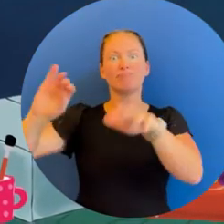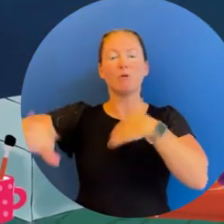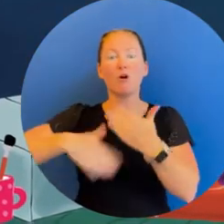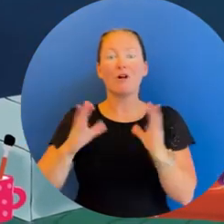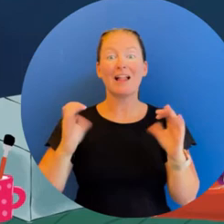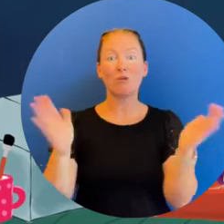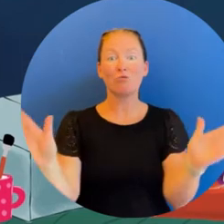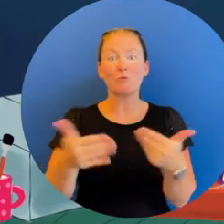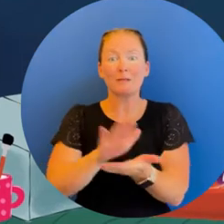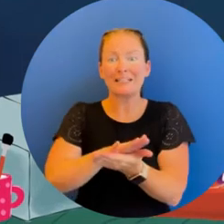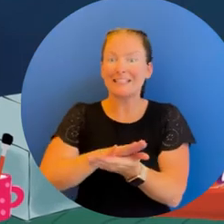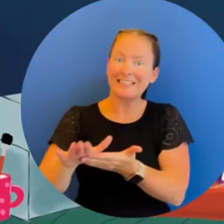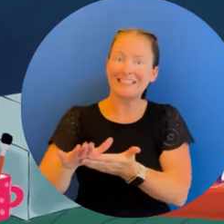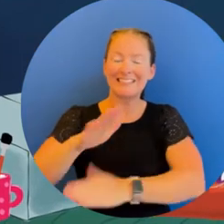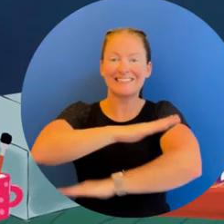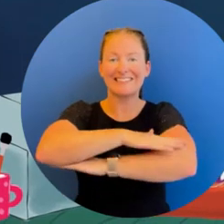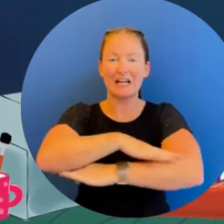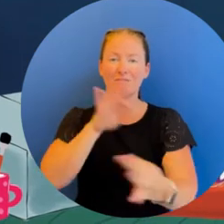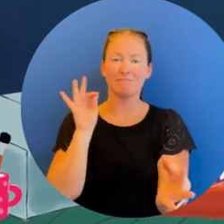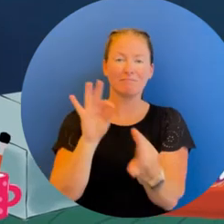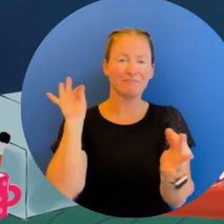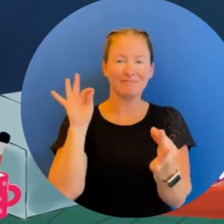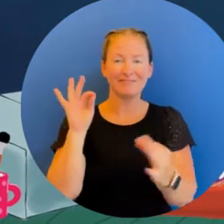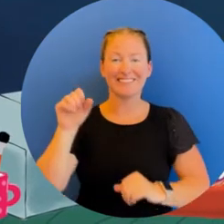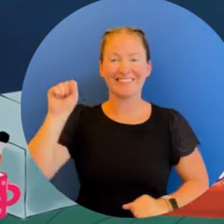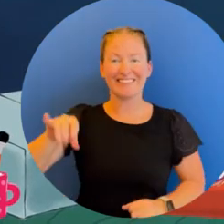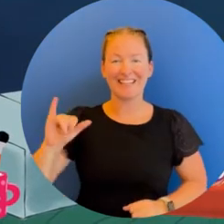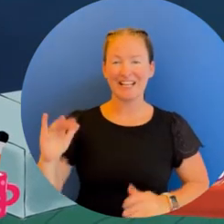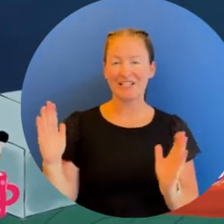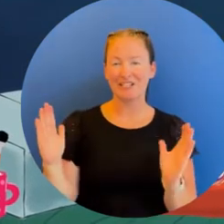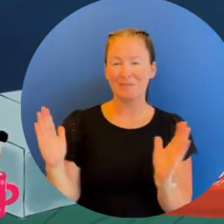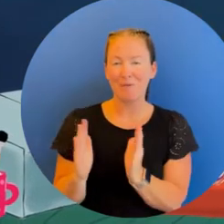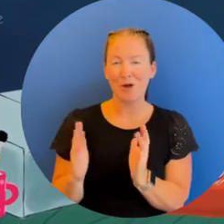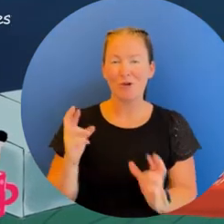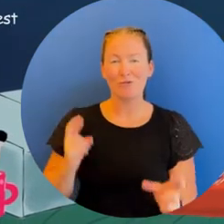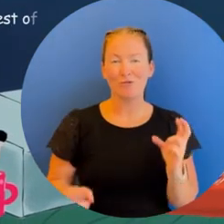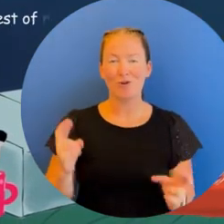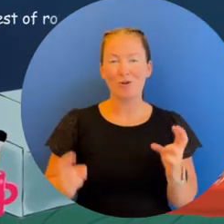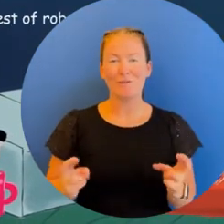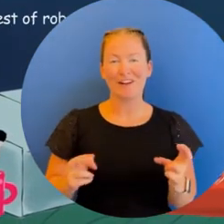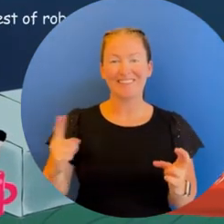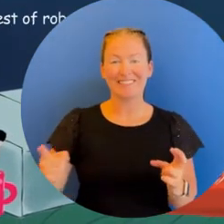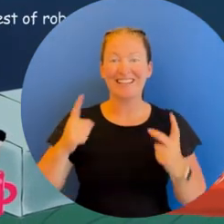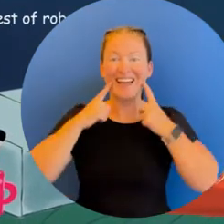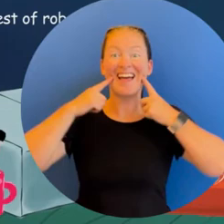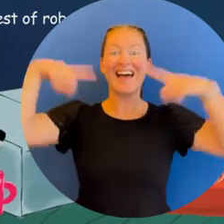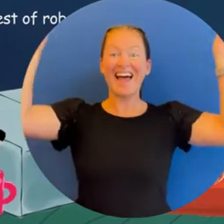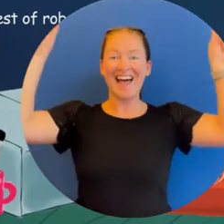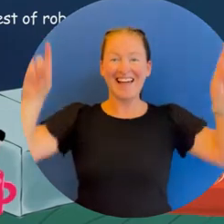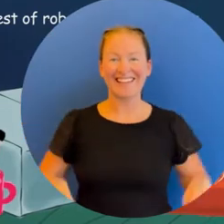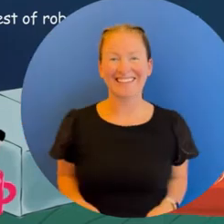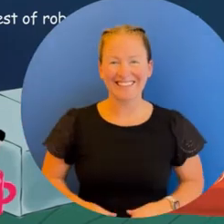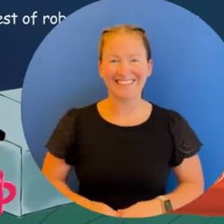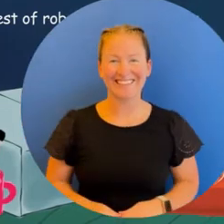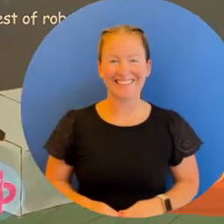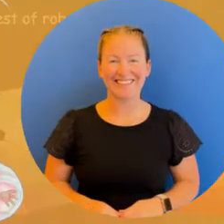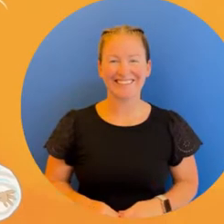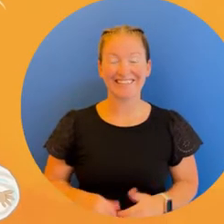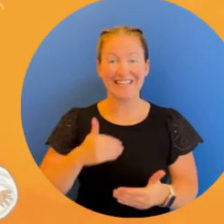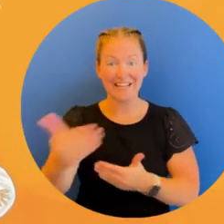the classrooms were cleaned and the desks were all neat. Yes, that smallest of robots accomplished a